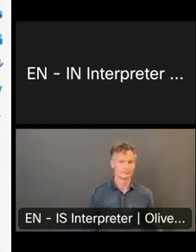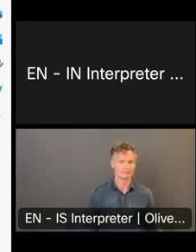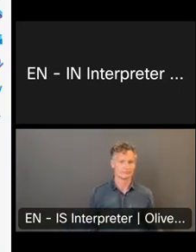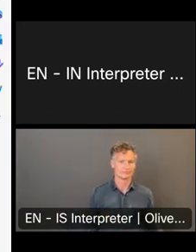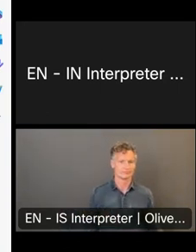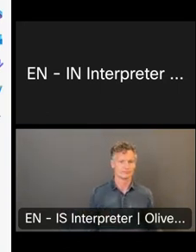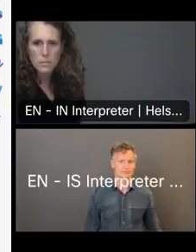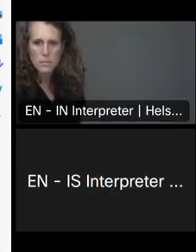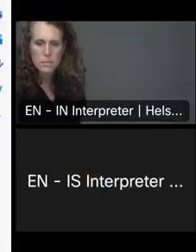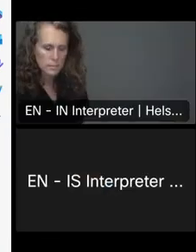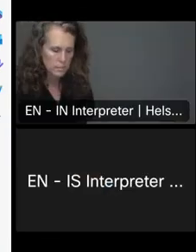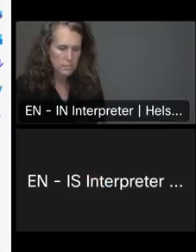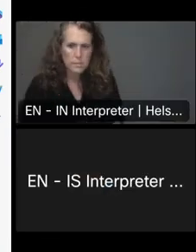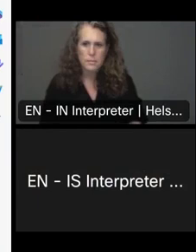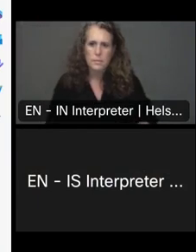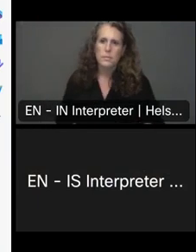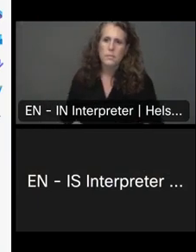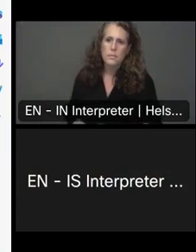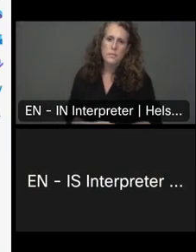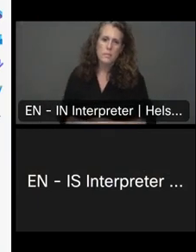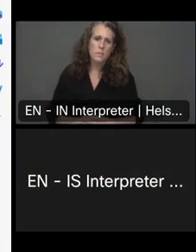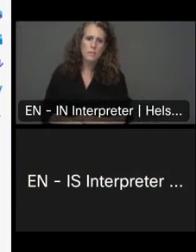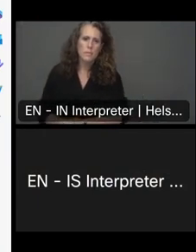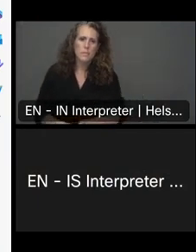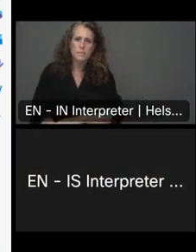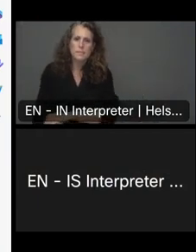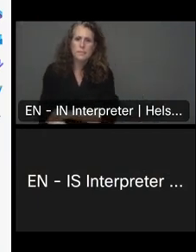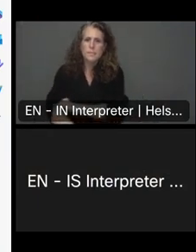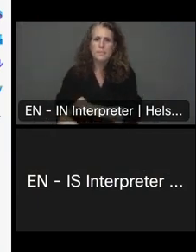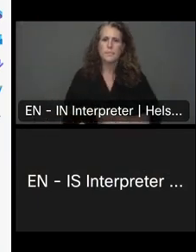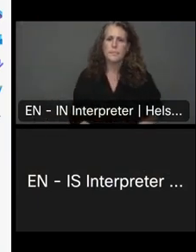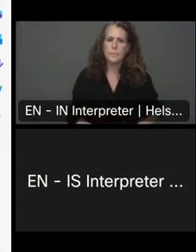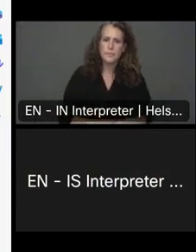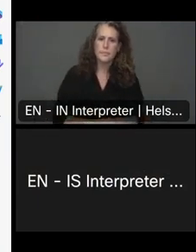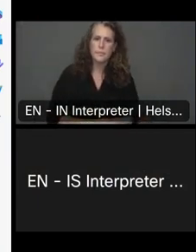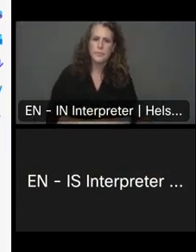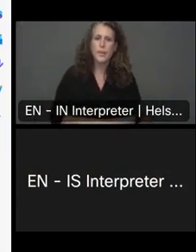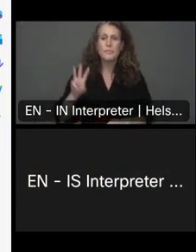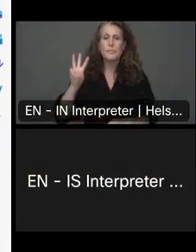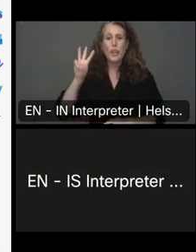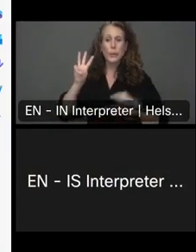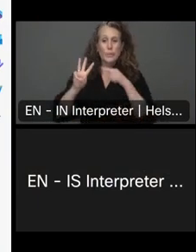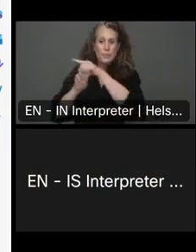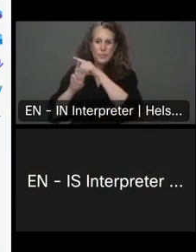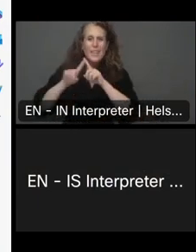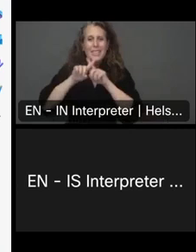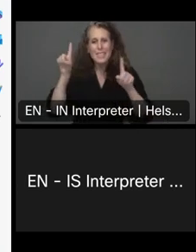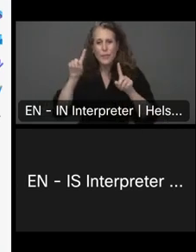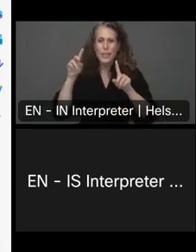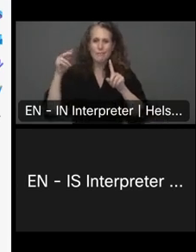terms of minimized forms, and Hospelma talks about the trade-off of speaker effort and robust information